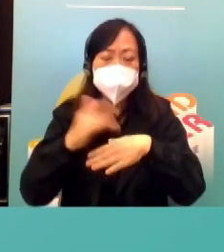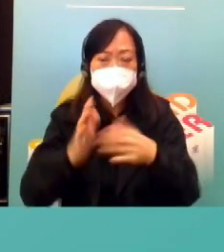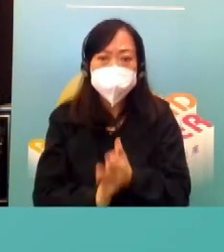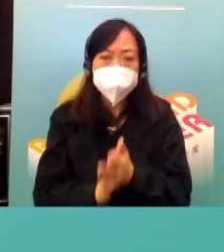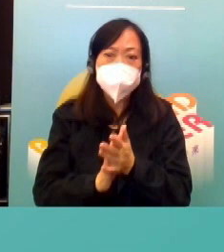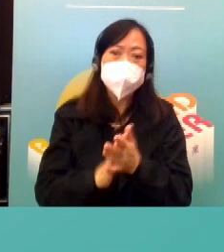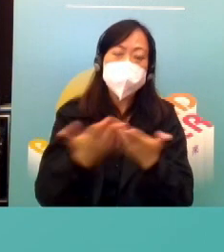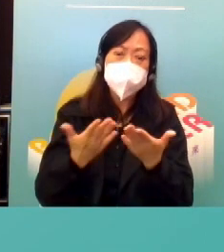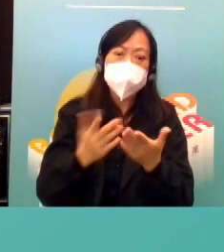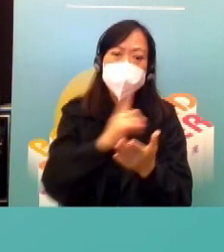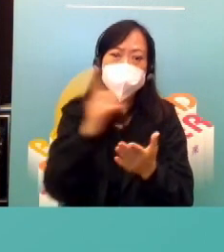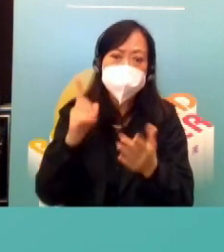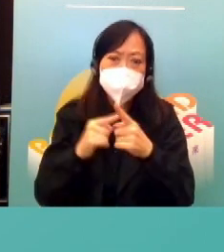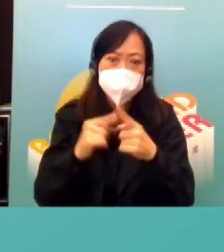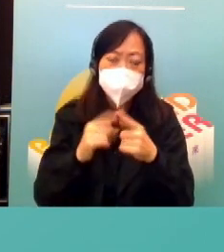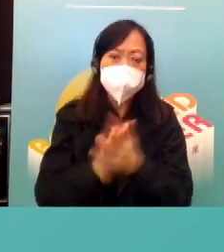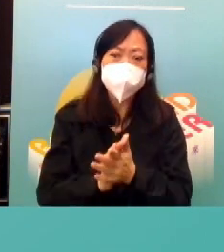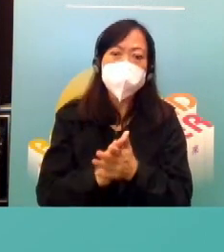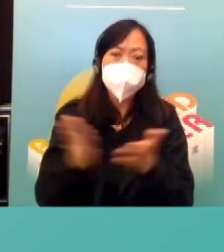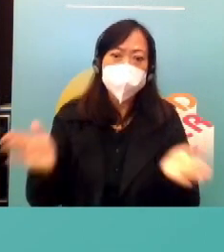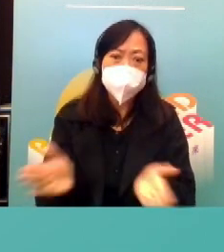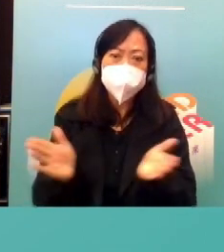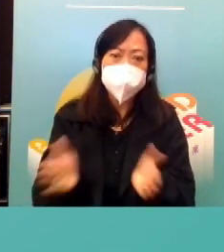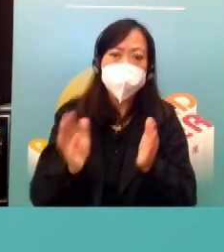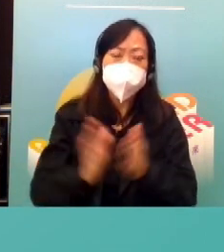carbon reduction and climate change.